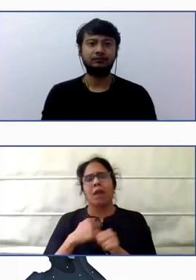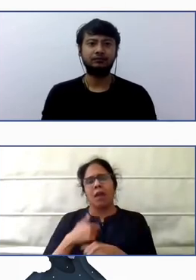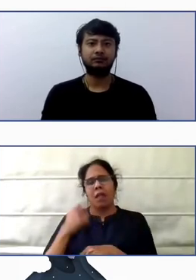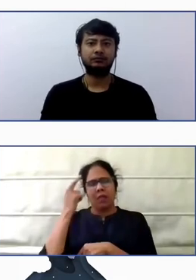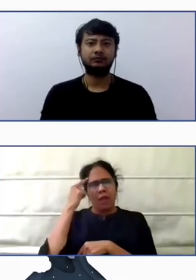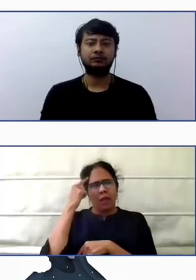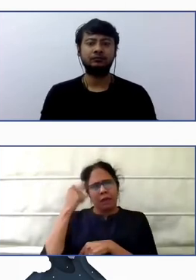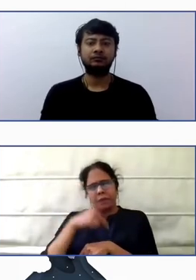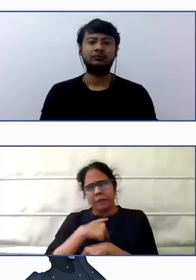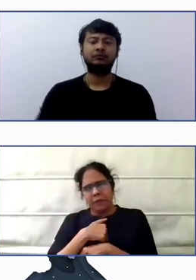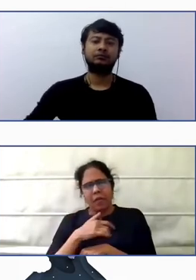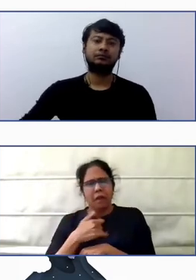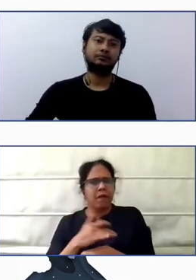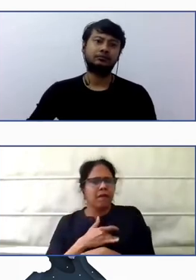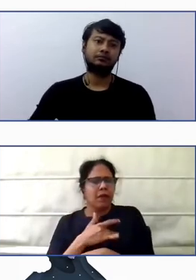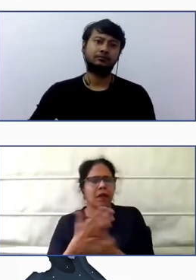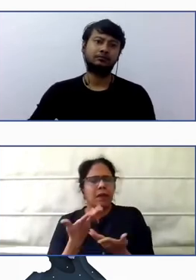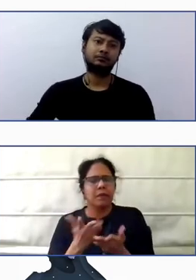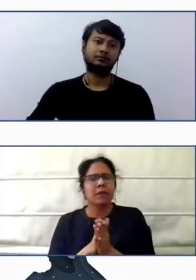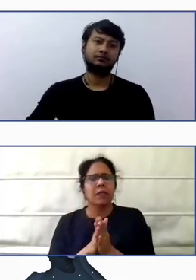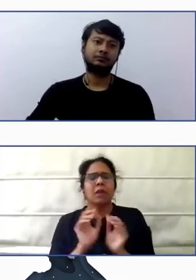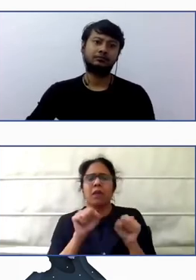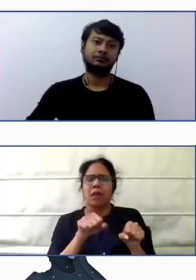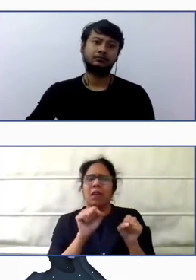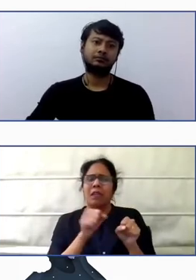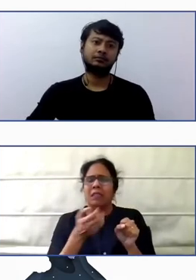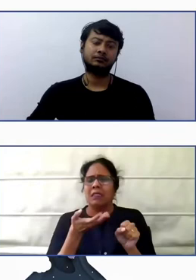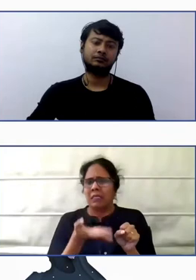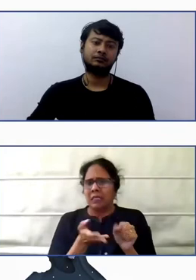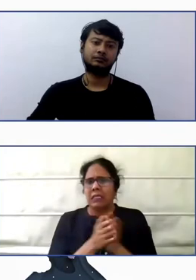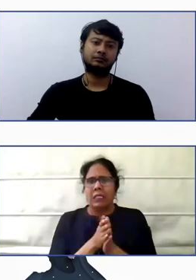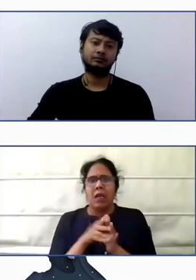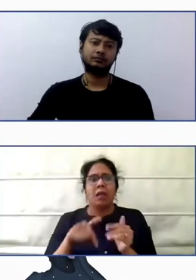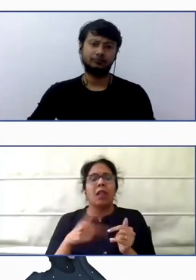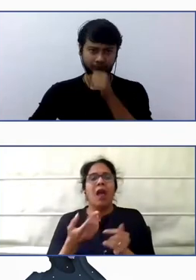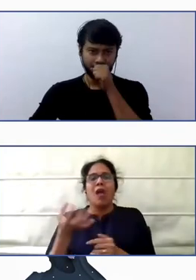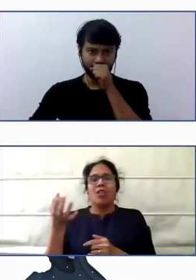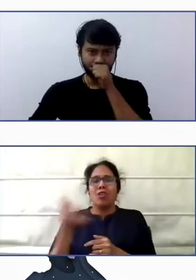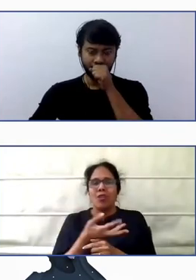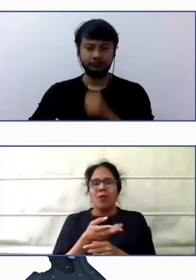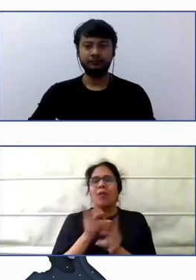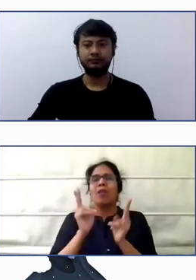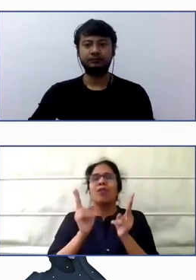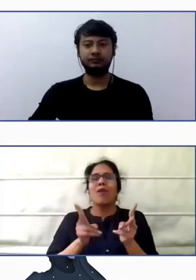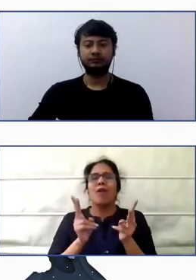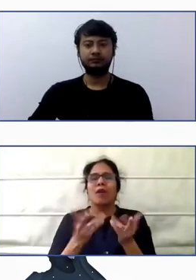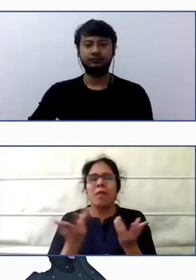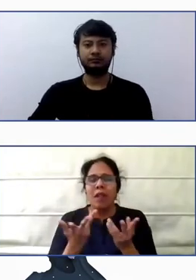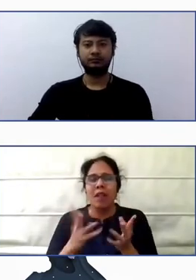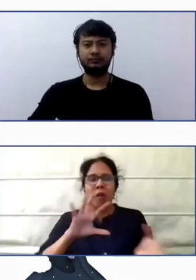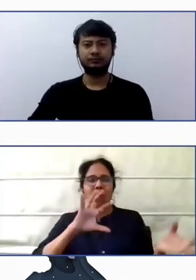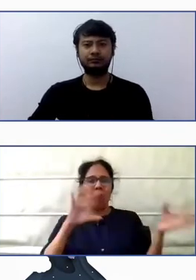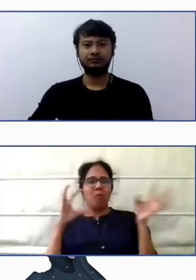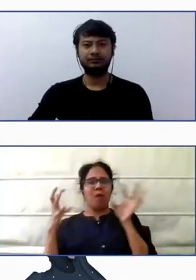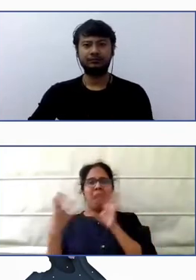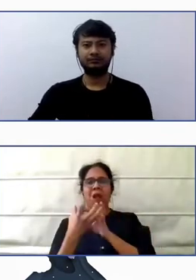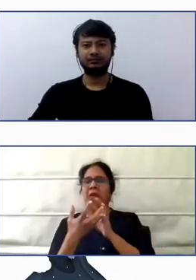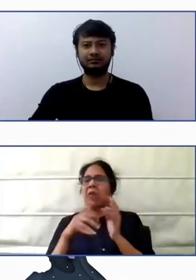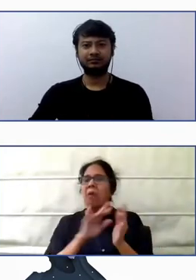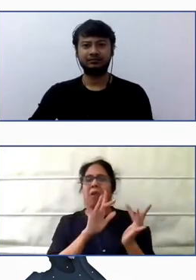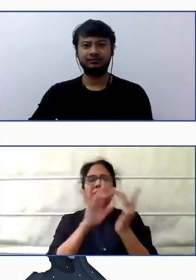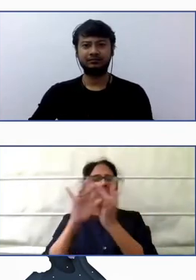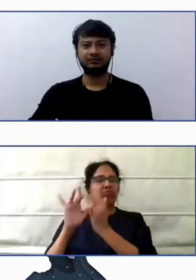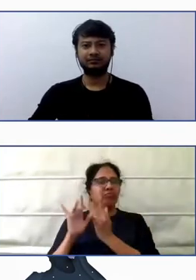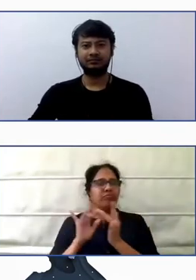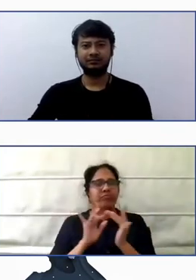this would be, Rakesh, that yes, with the new normal and the world has become virtual,